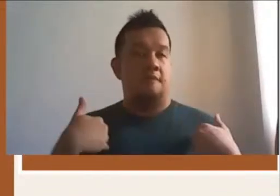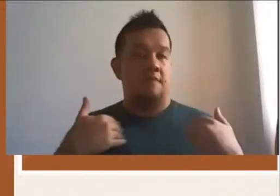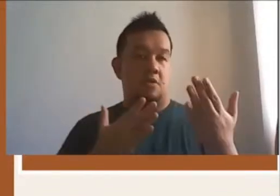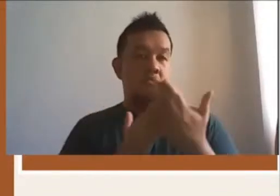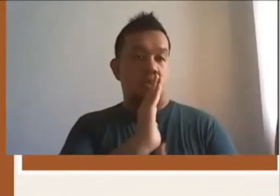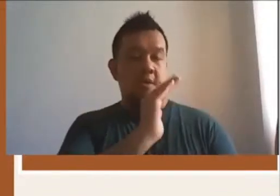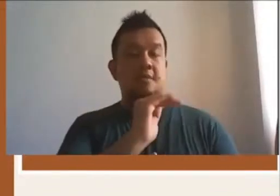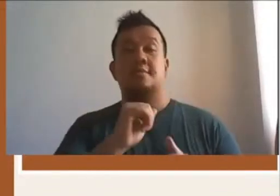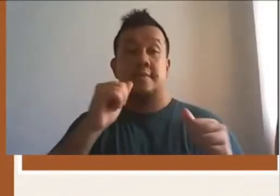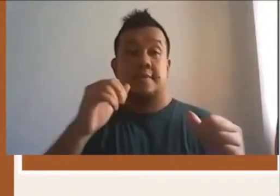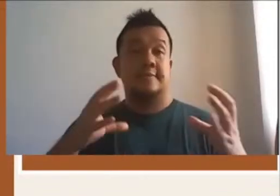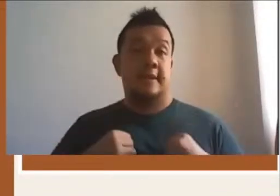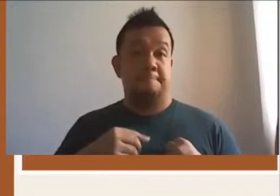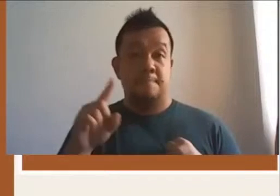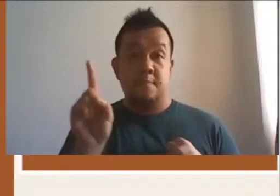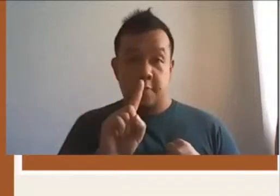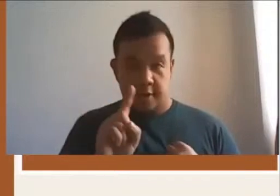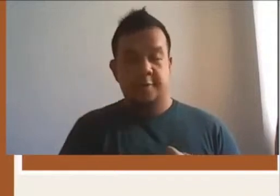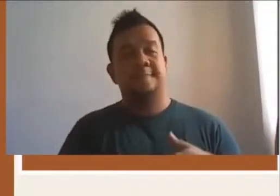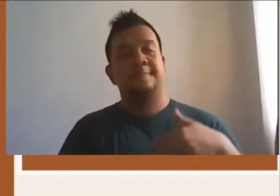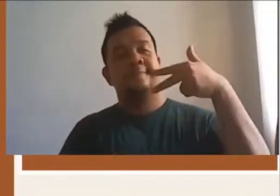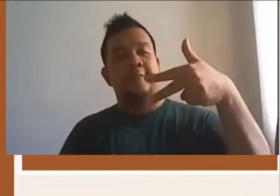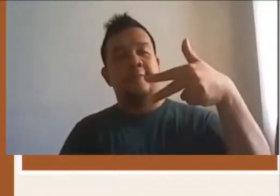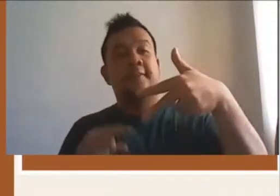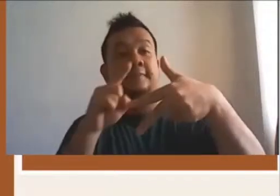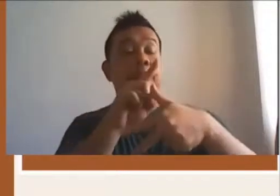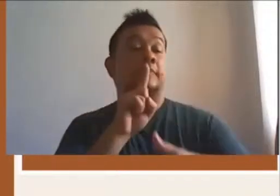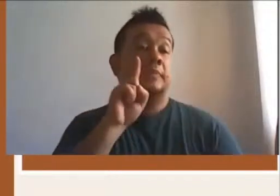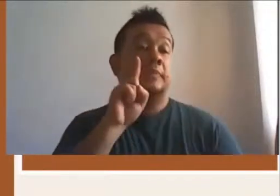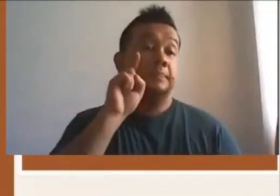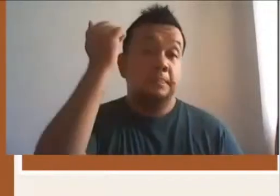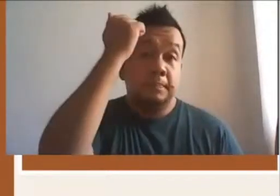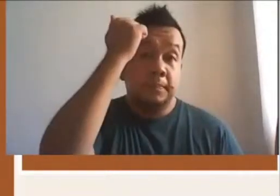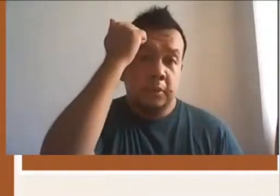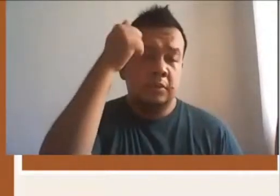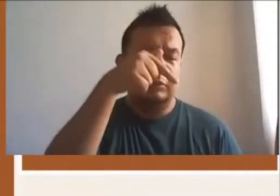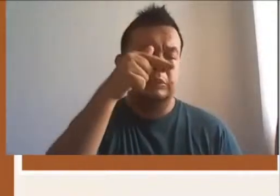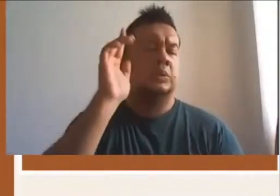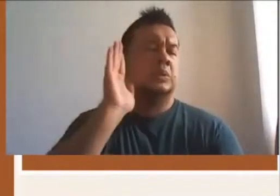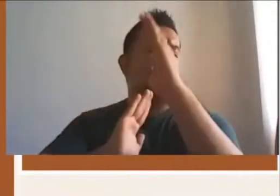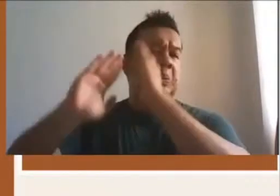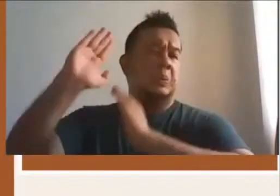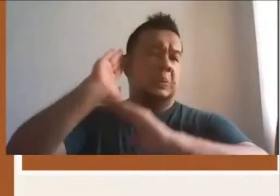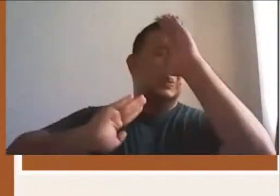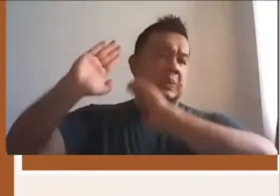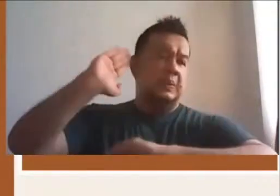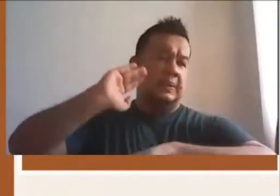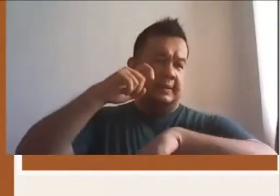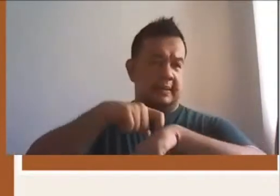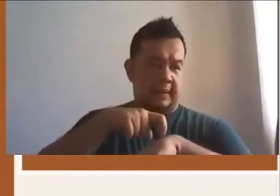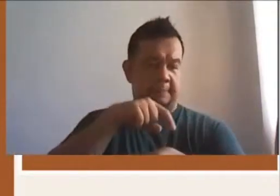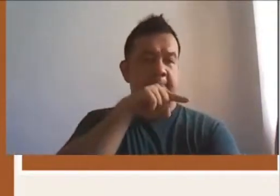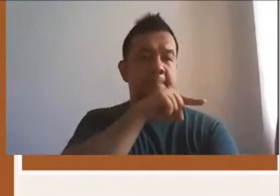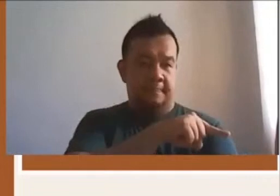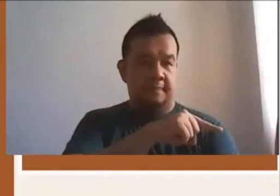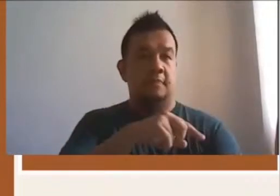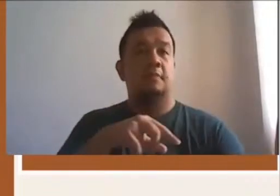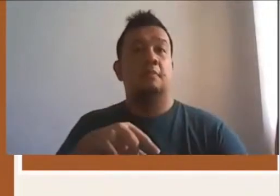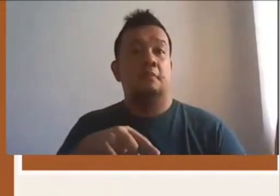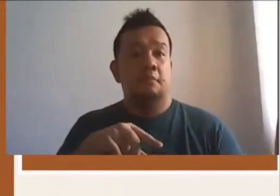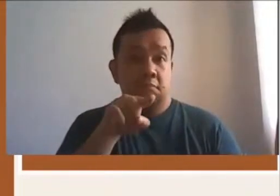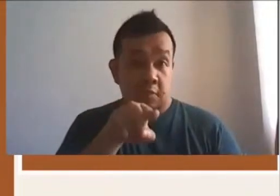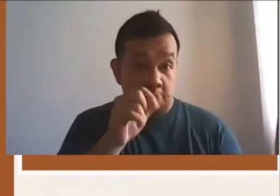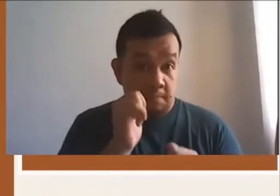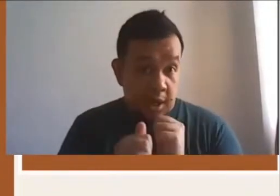accept this term. So kasi deaf dump, kasi in history, this was very popular. So ibig sabihin ba nito, yung deaf tanga or yung deaf